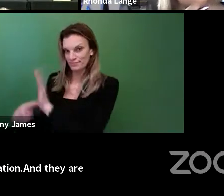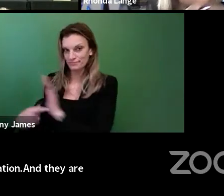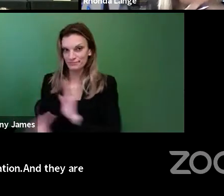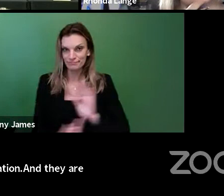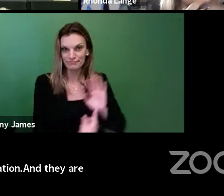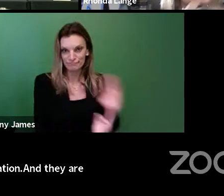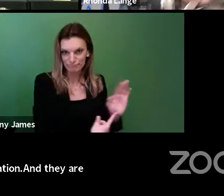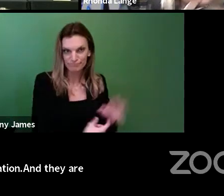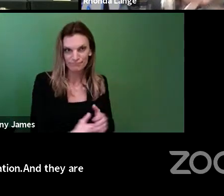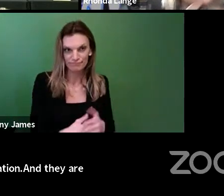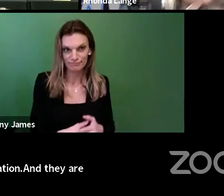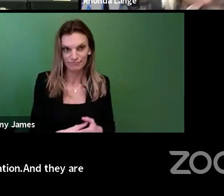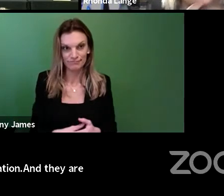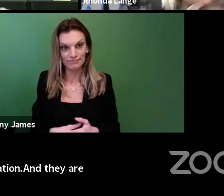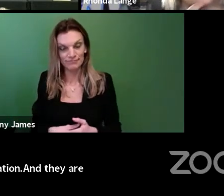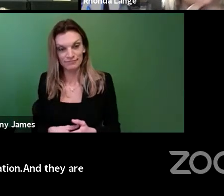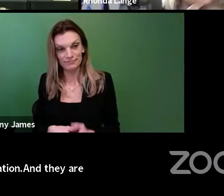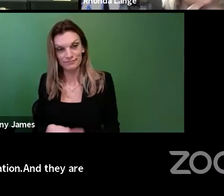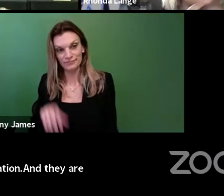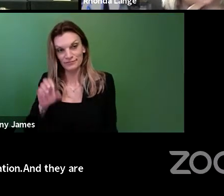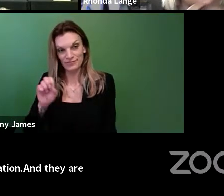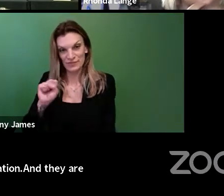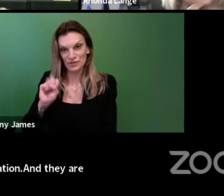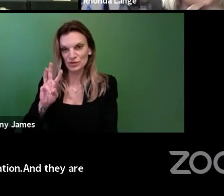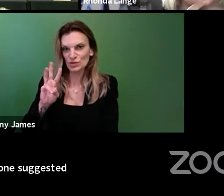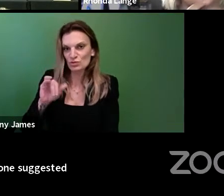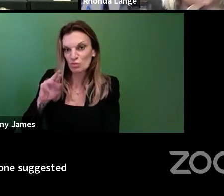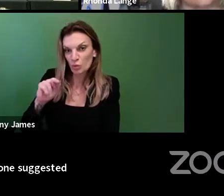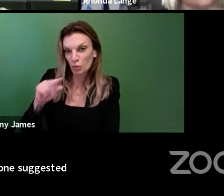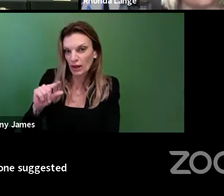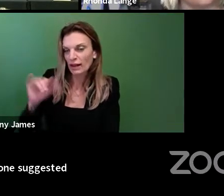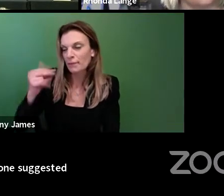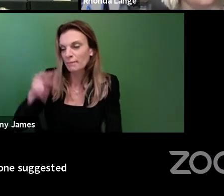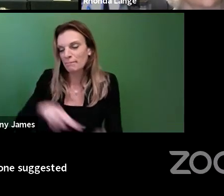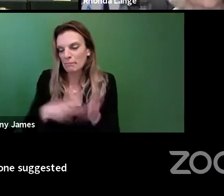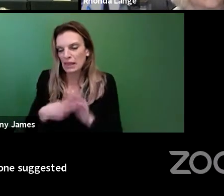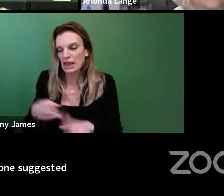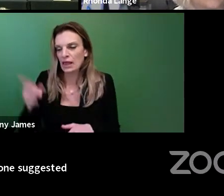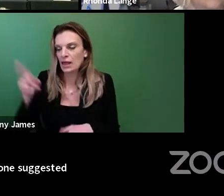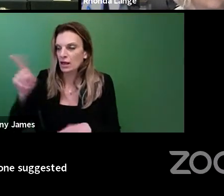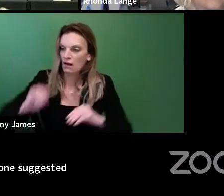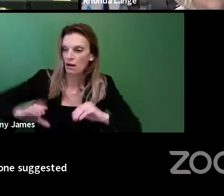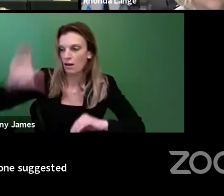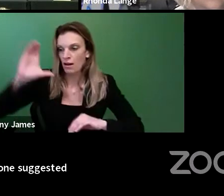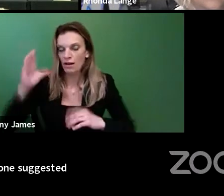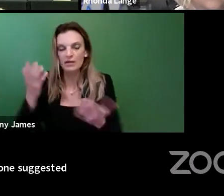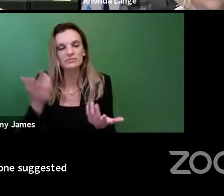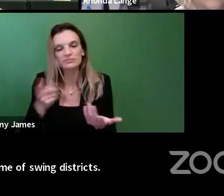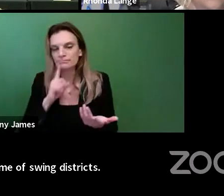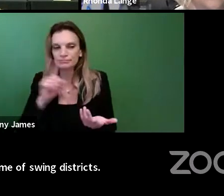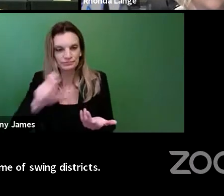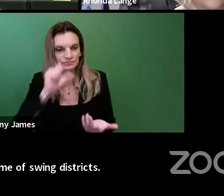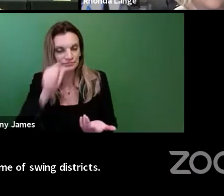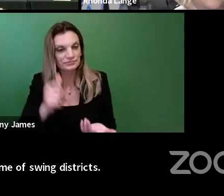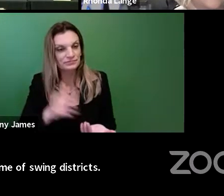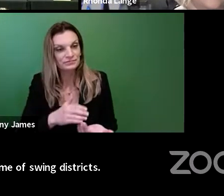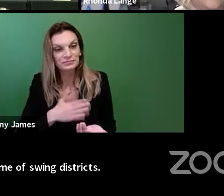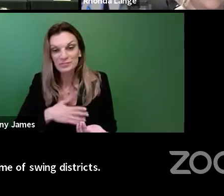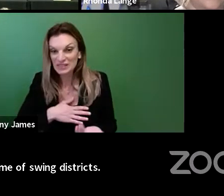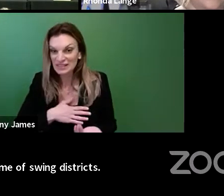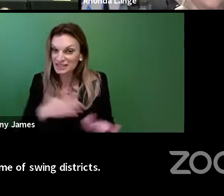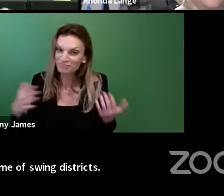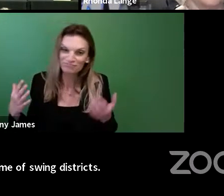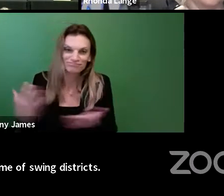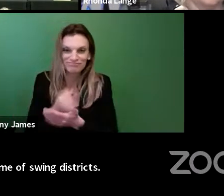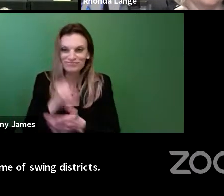suggested, having swing districts for the sake of swing districts. So thank you so much for your time. If you get a chance, go to the